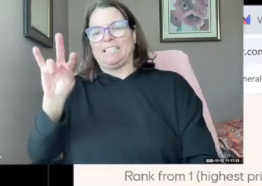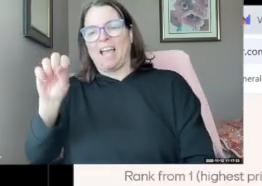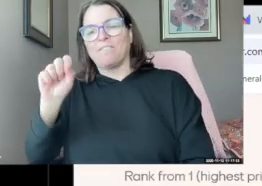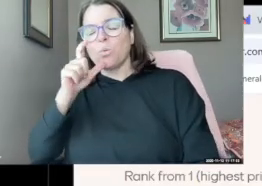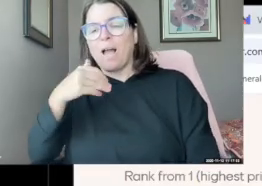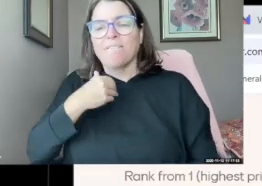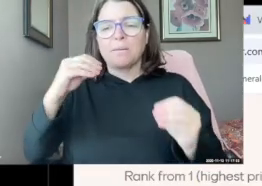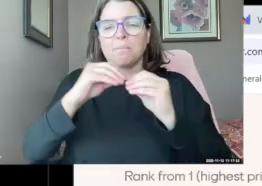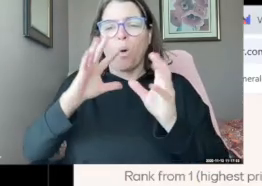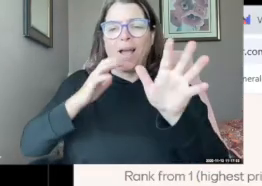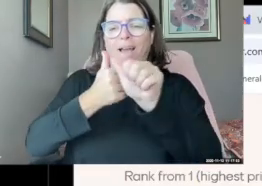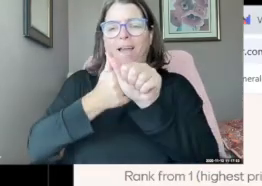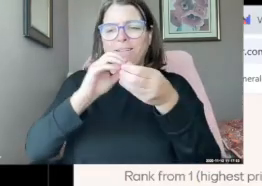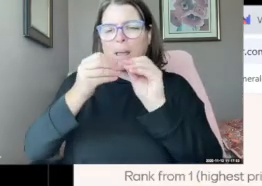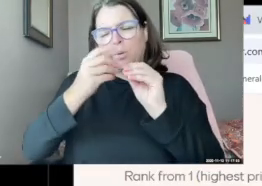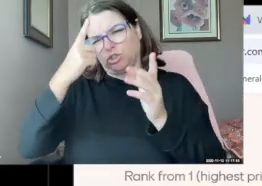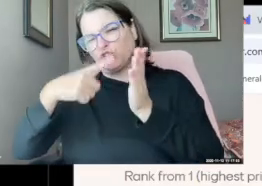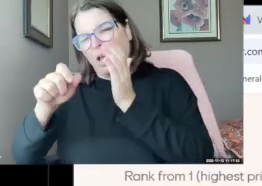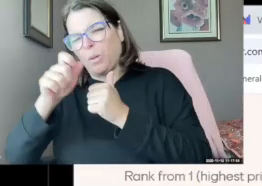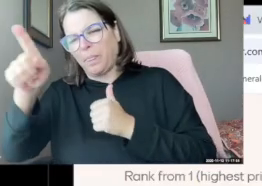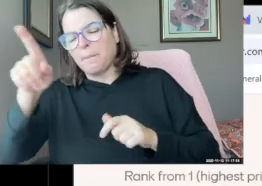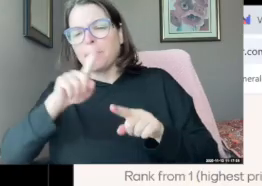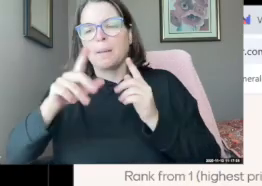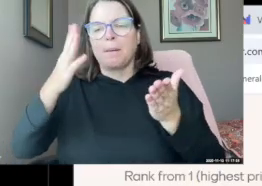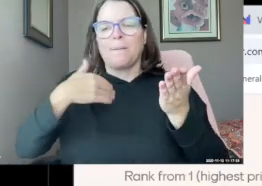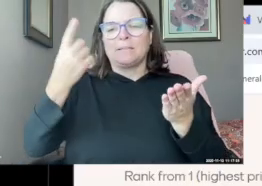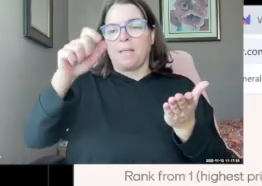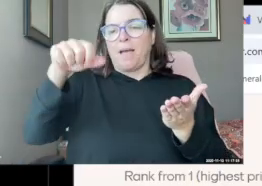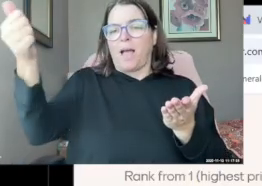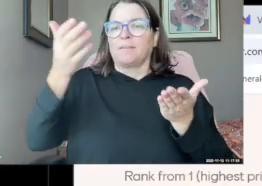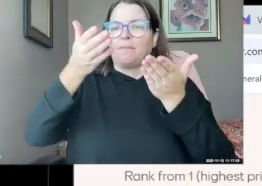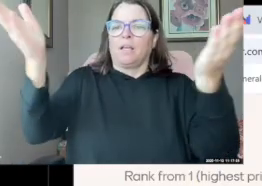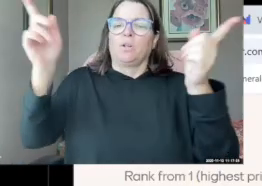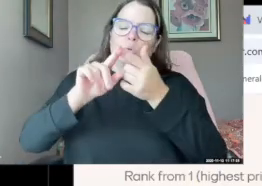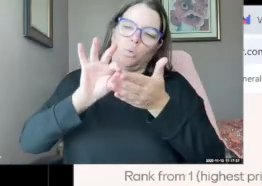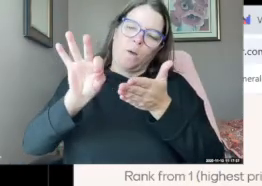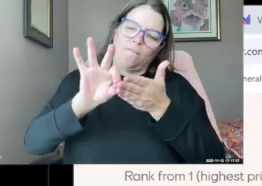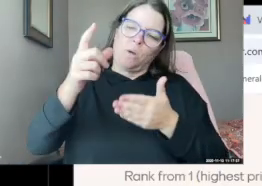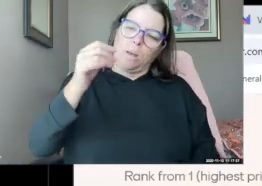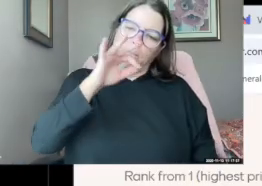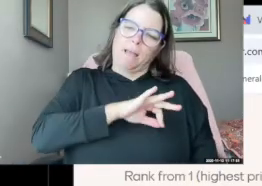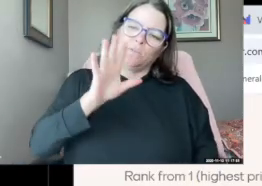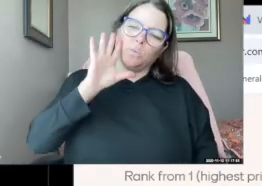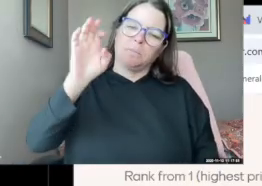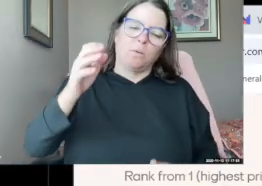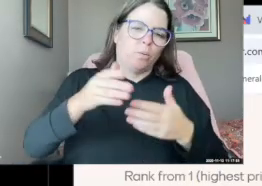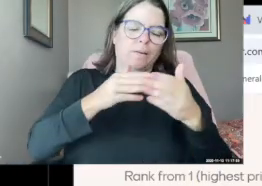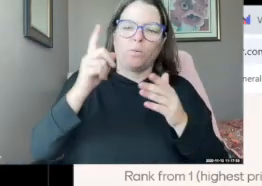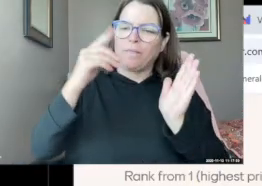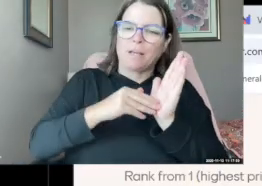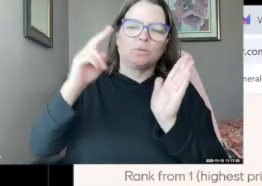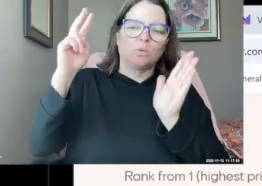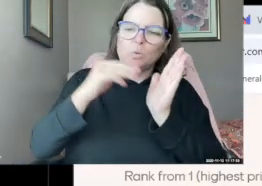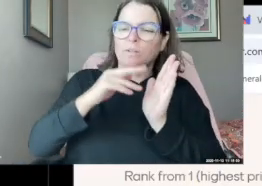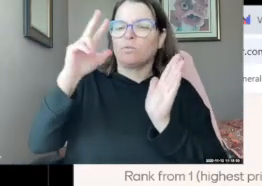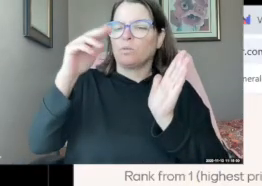sure there's some really smart folks over at UC Davis who might have more up-to-date figures on this. I would need to check in with them, but there's probably something else out